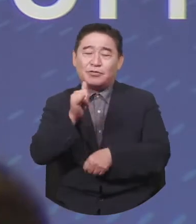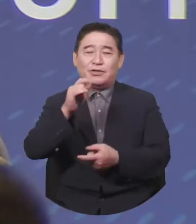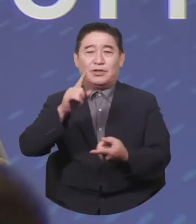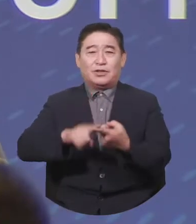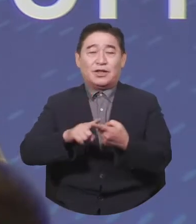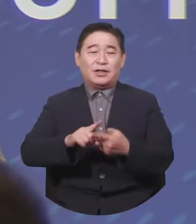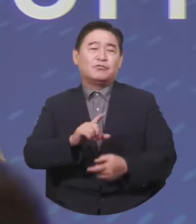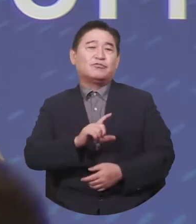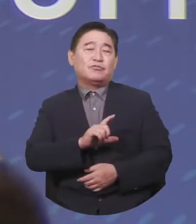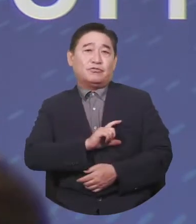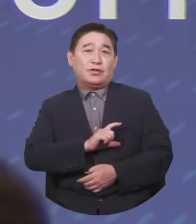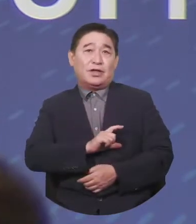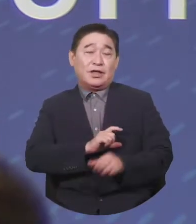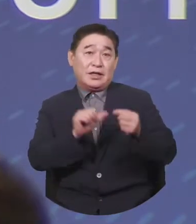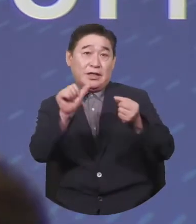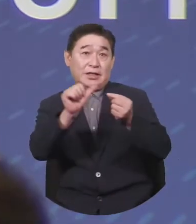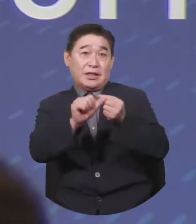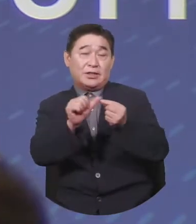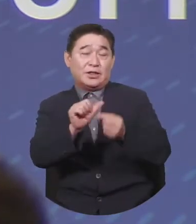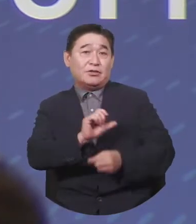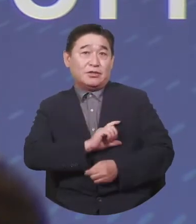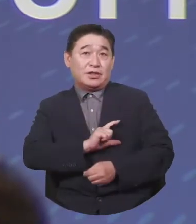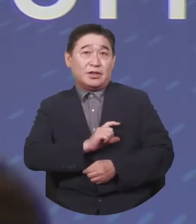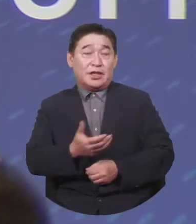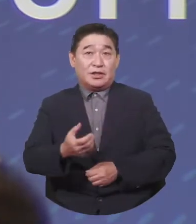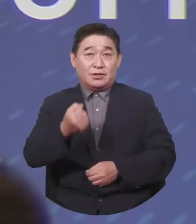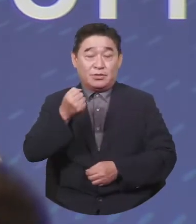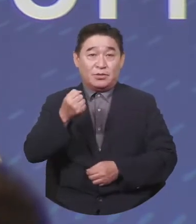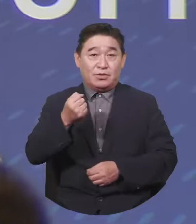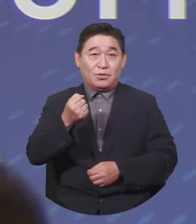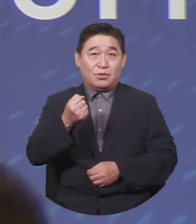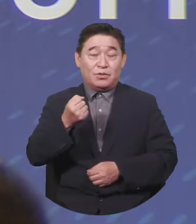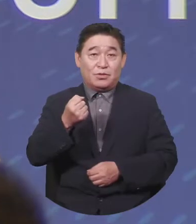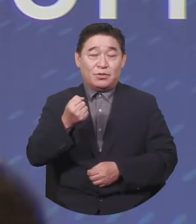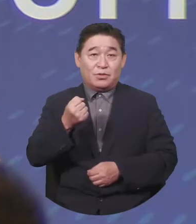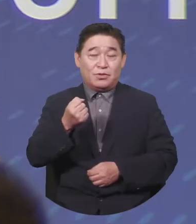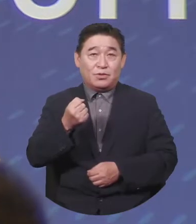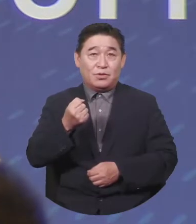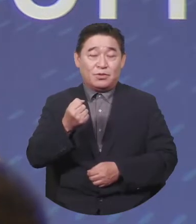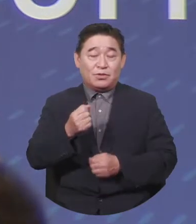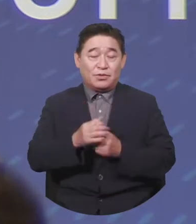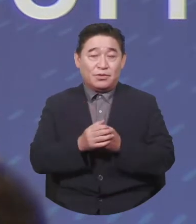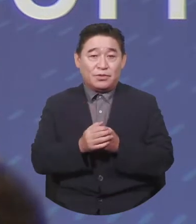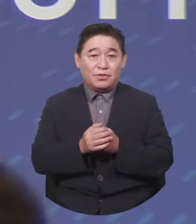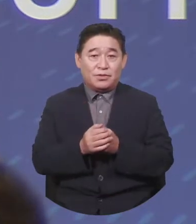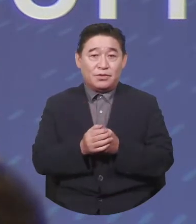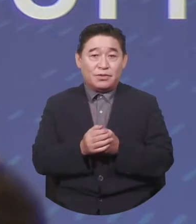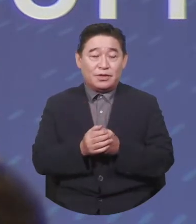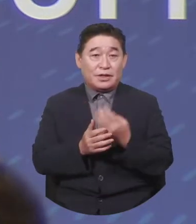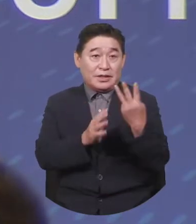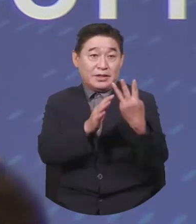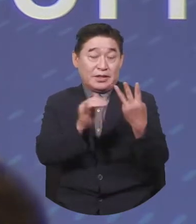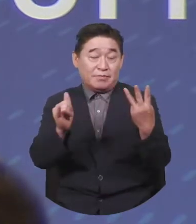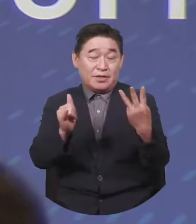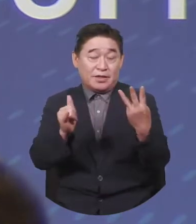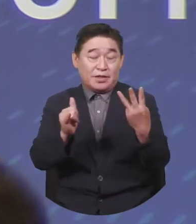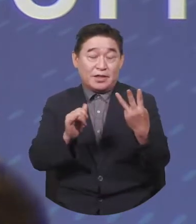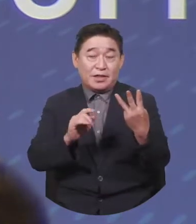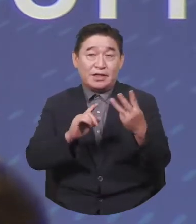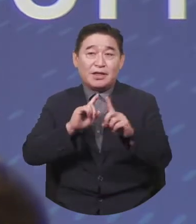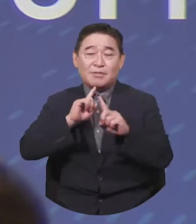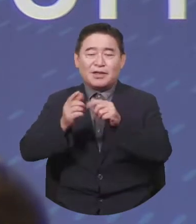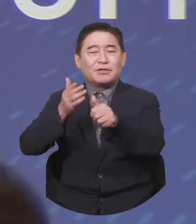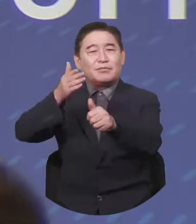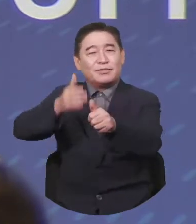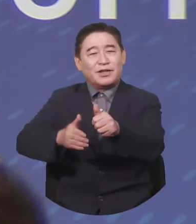5 the issues, I just suggested 2 or 3 presenters. And then I'm going to introduce one by one the